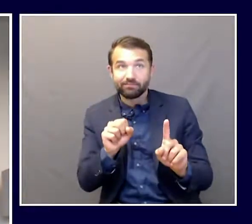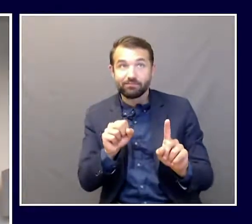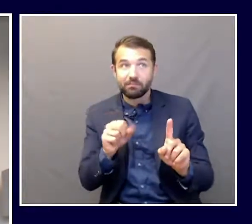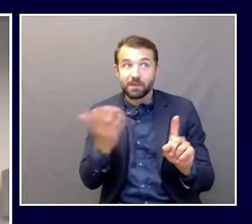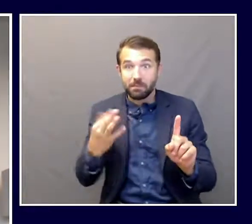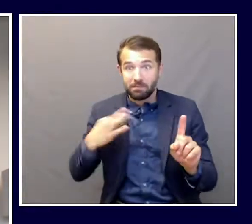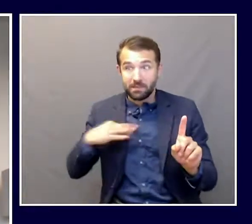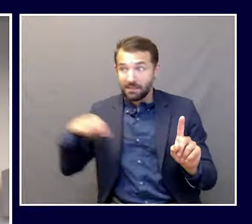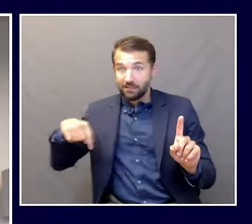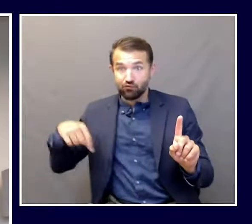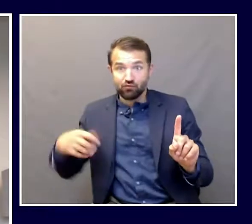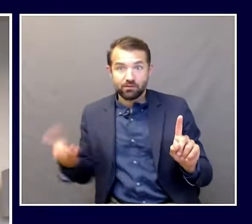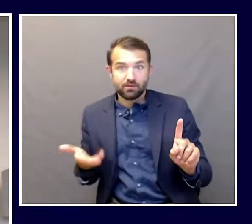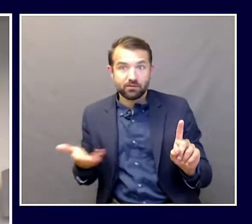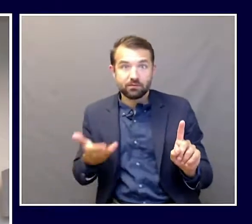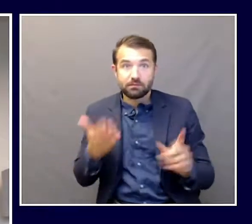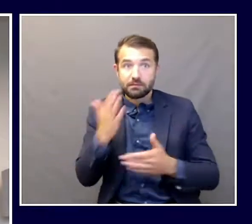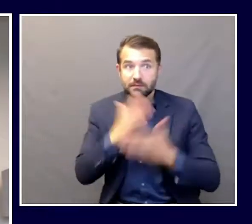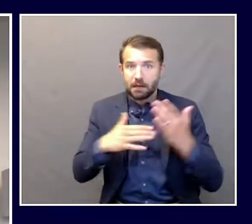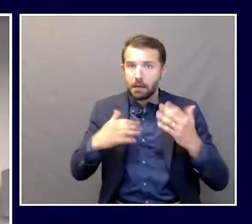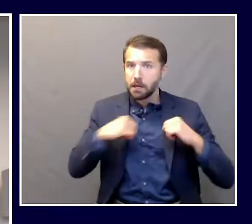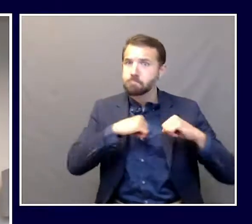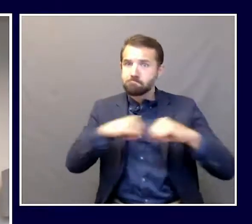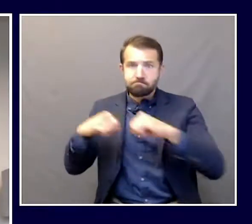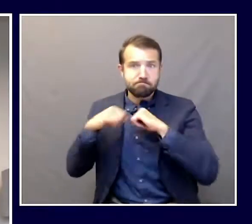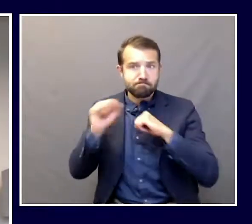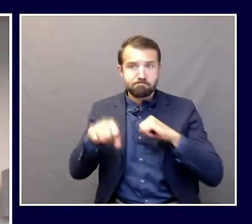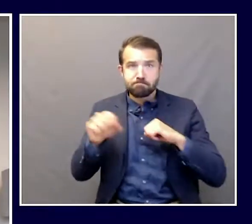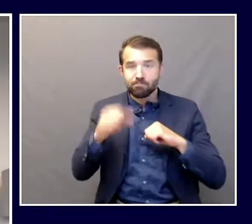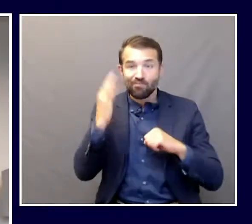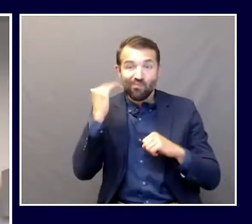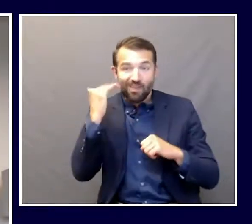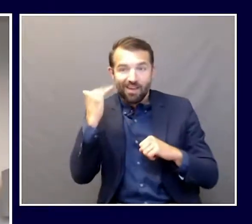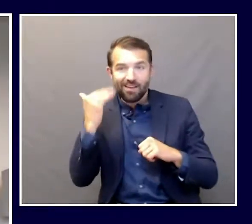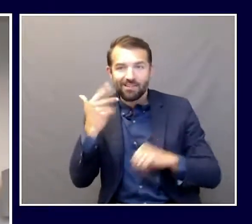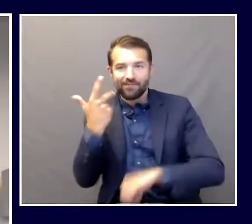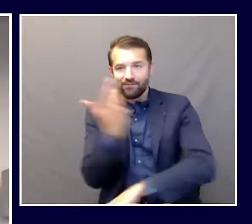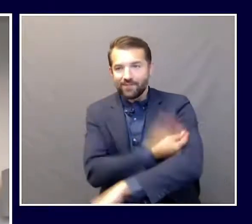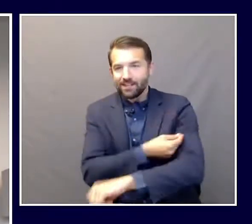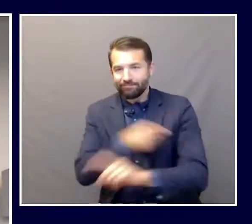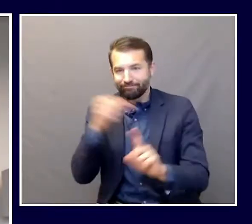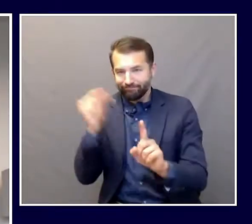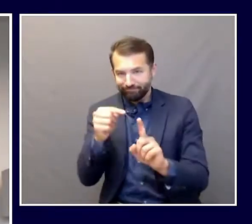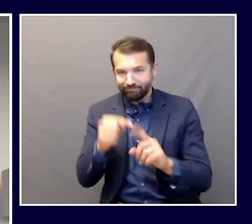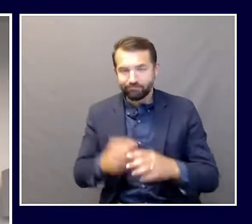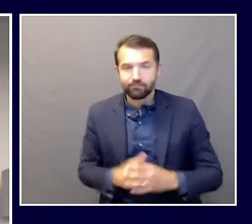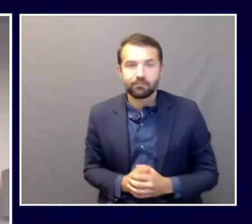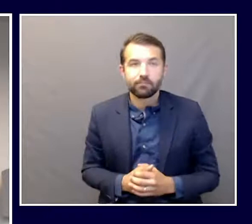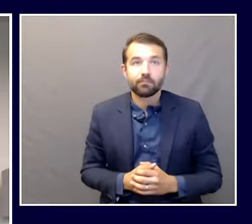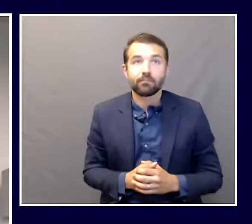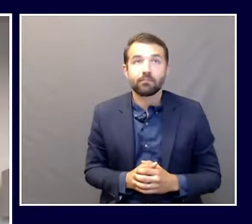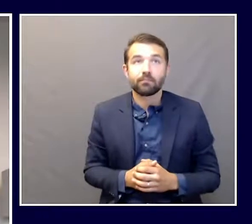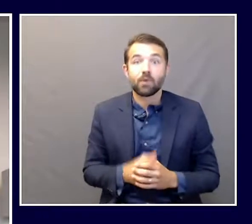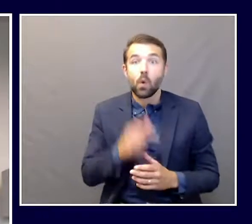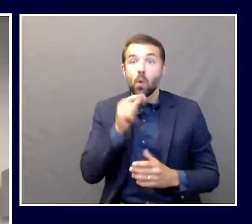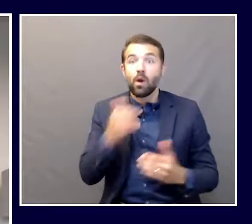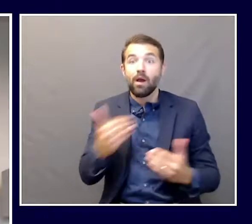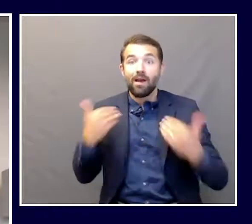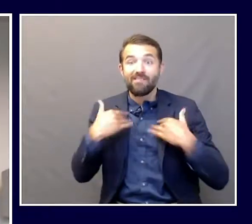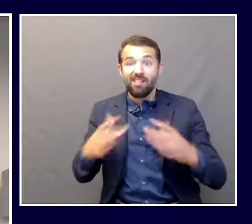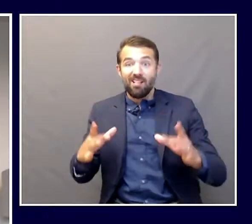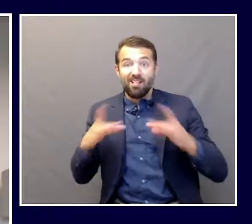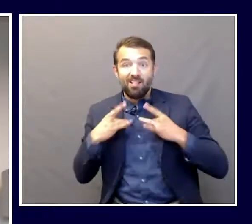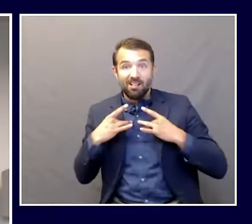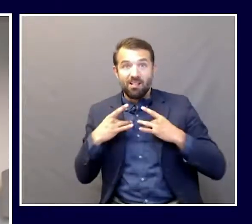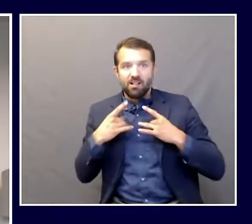it, despite its greater transmissibility, despite its greater hospitalization rate, and despite its greater